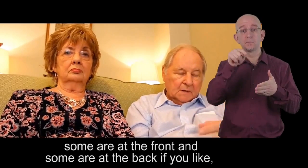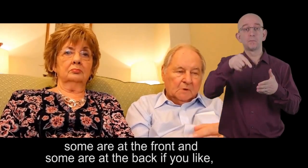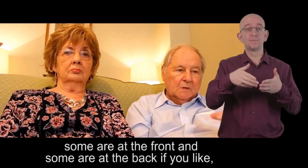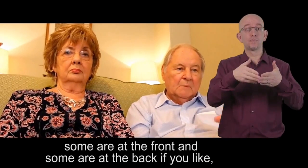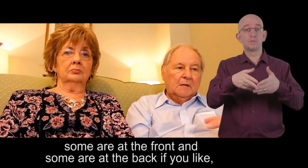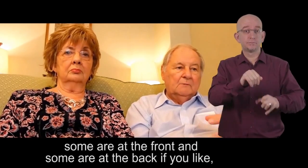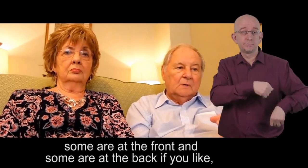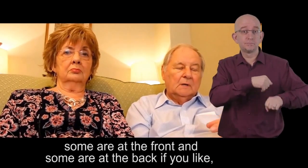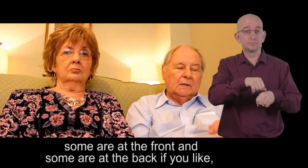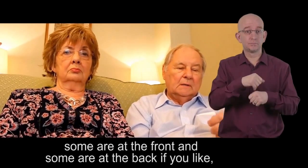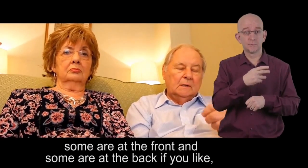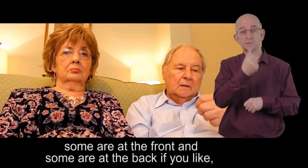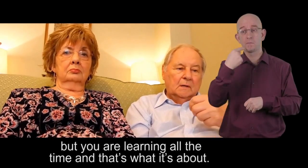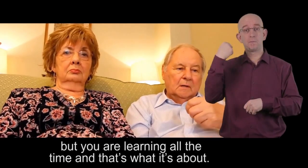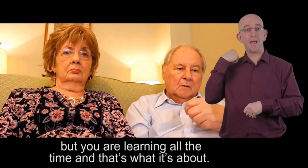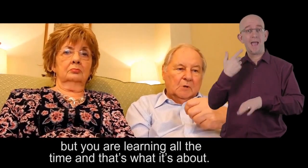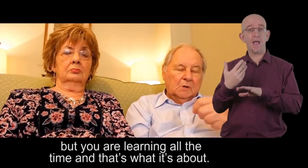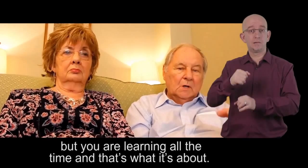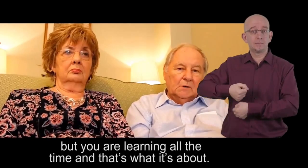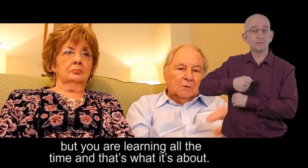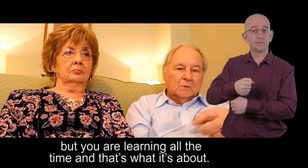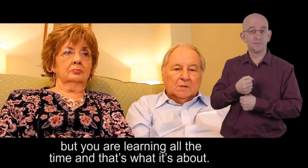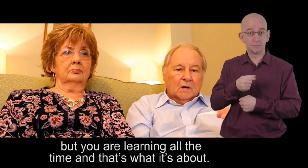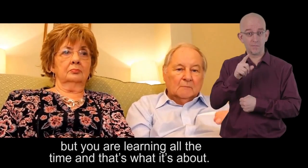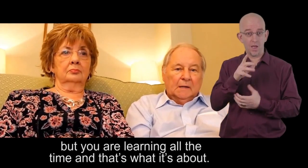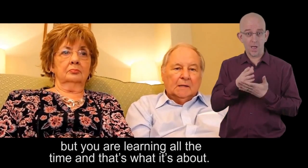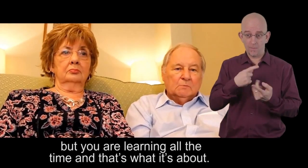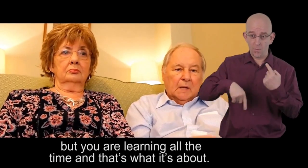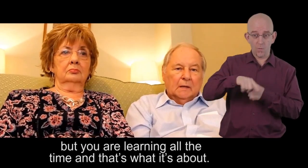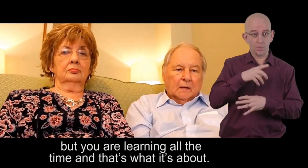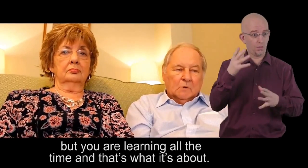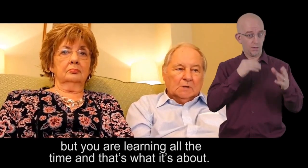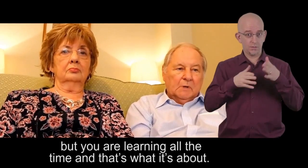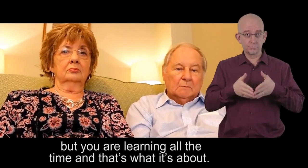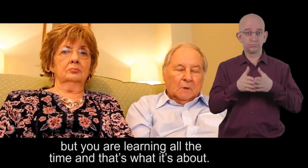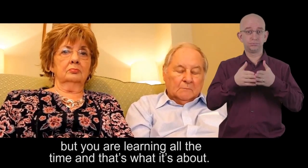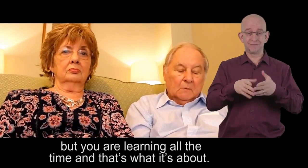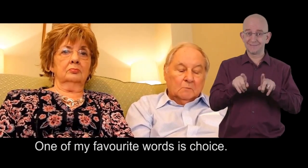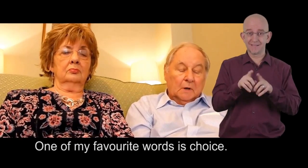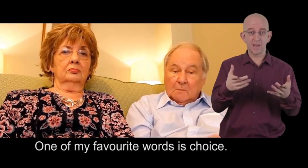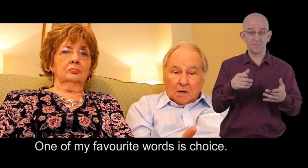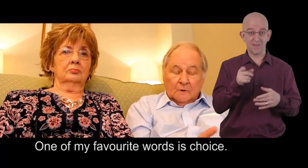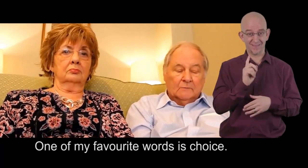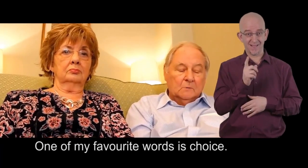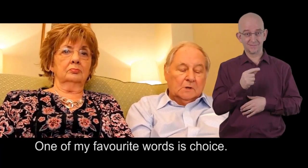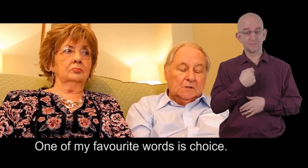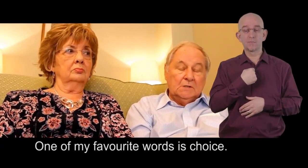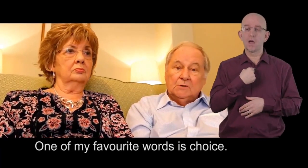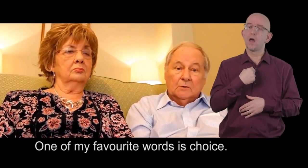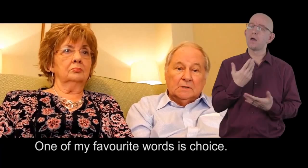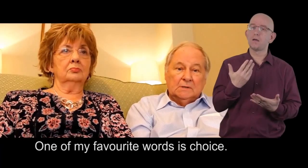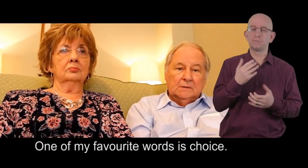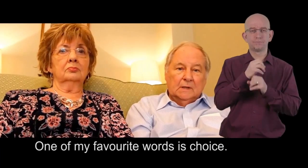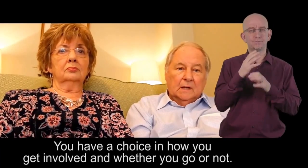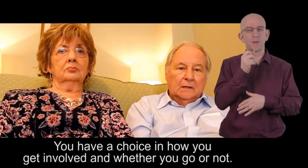at the front and somewhere at the back if you like you're learning all the time and that's what it's about one of my favorite words